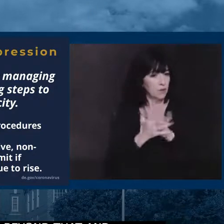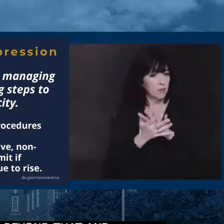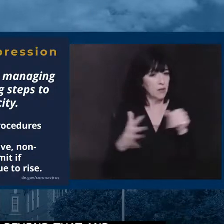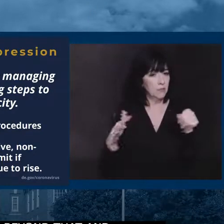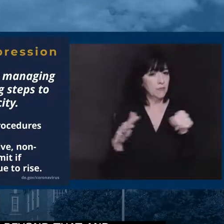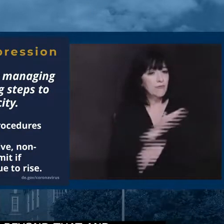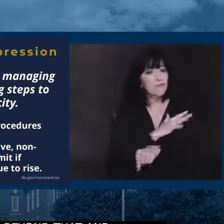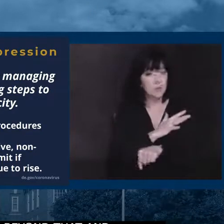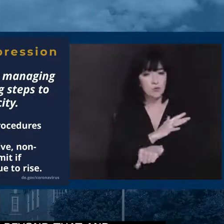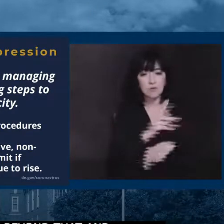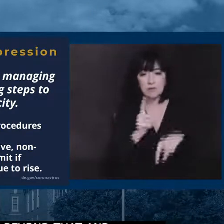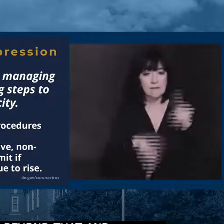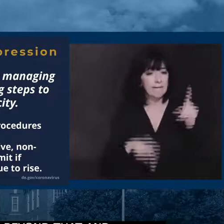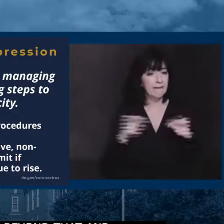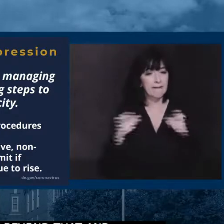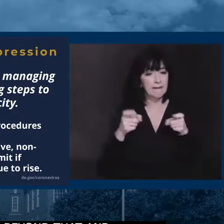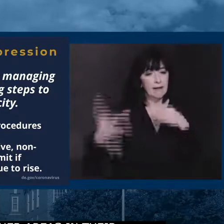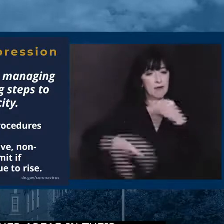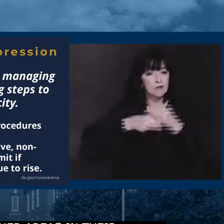positive patients, but for folks